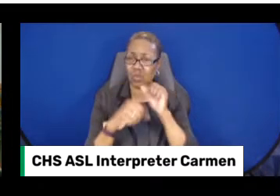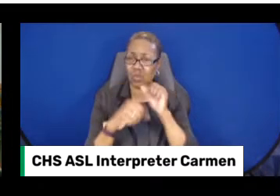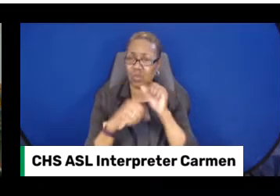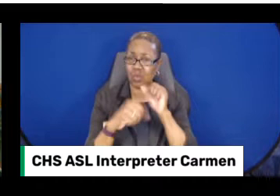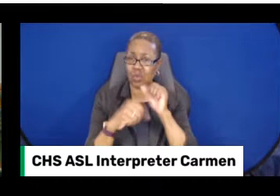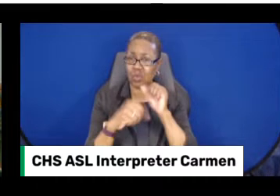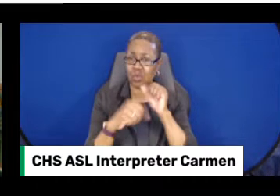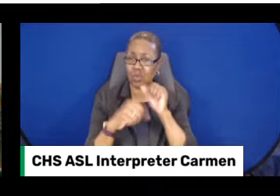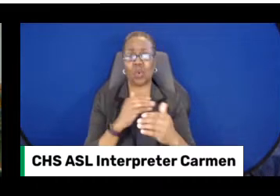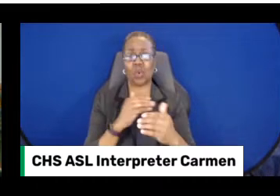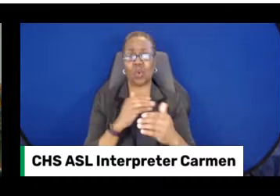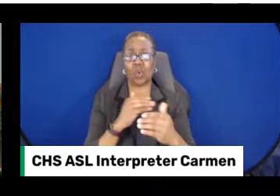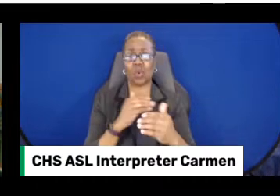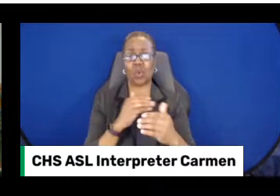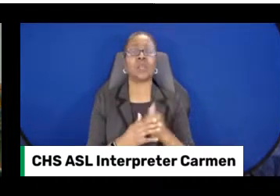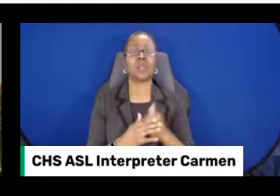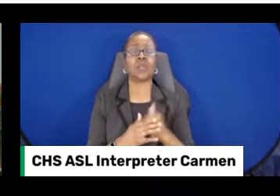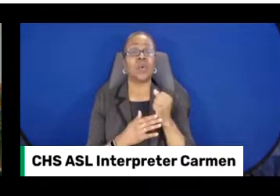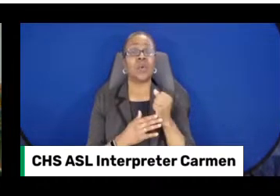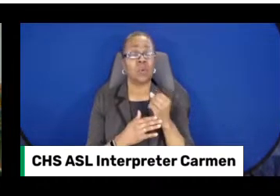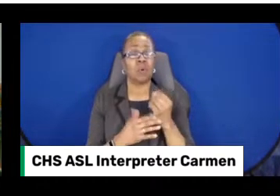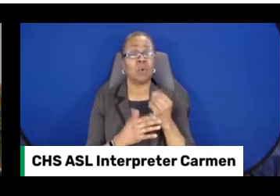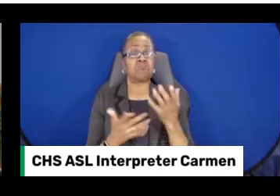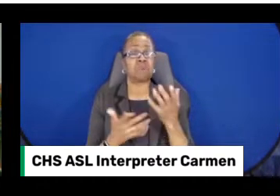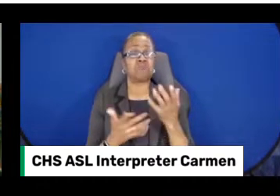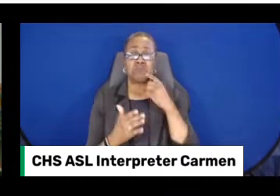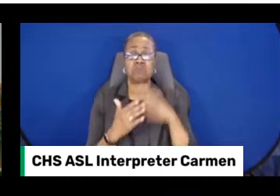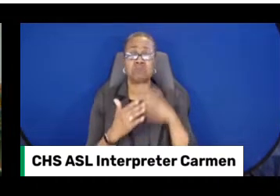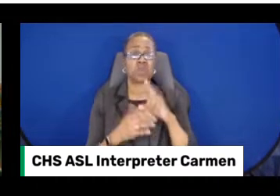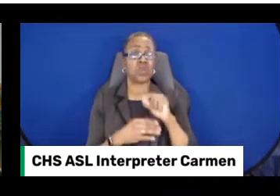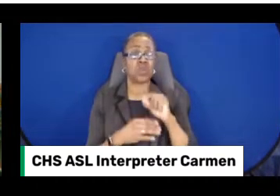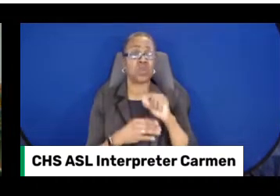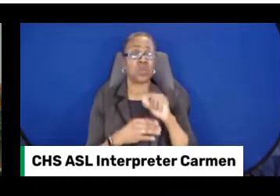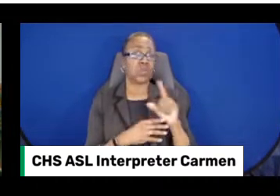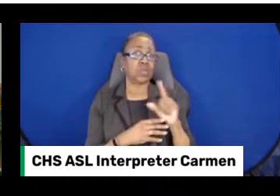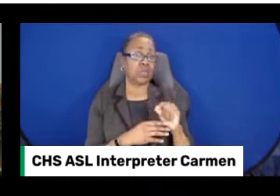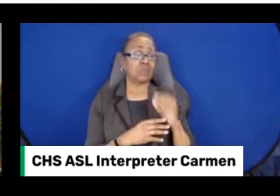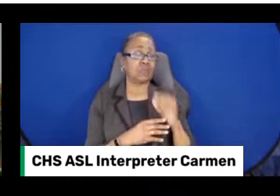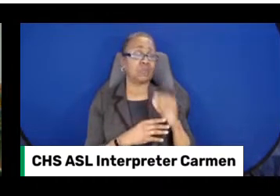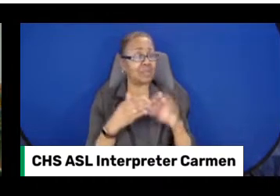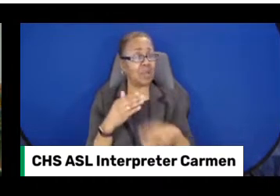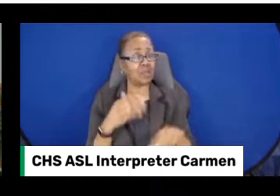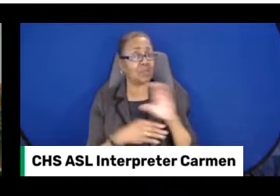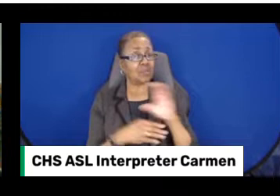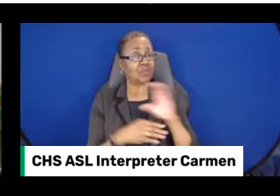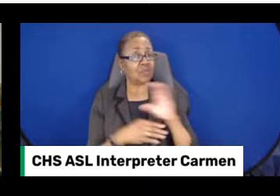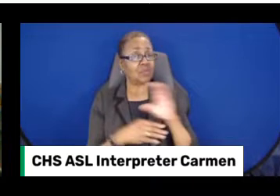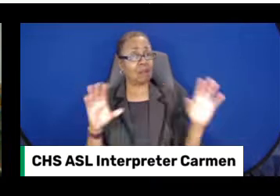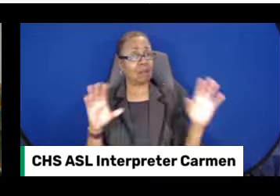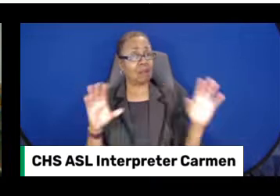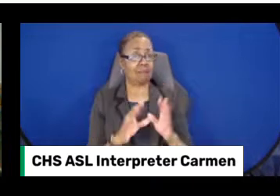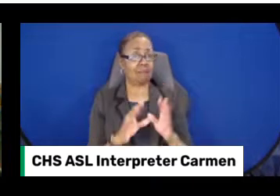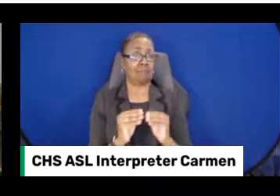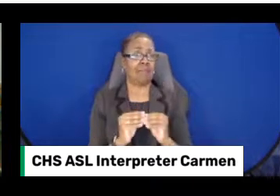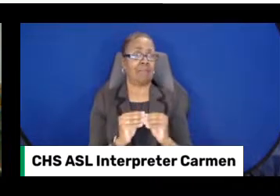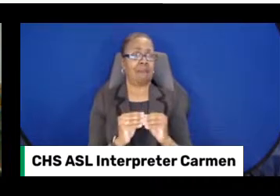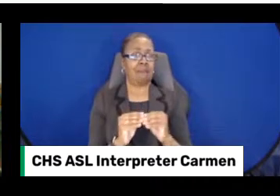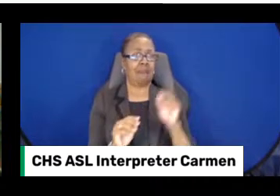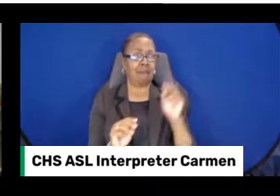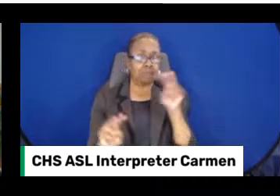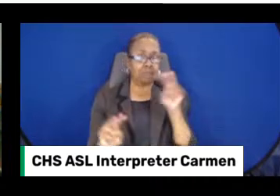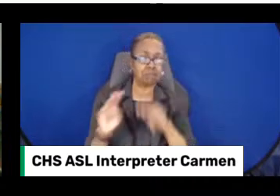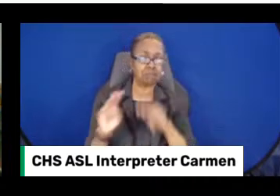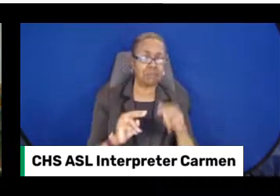So, as I mentioned, in 2020, food leaders from across the city got together and looked at existing plans. And I always like flagging